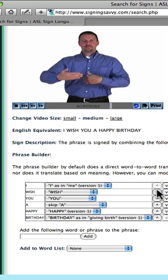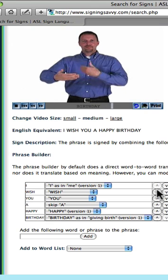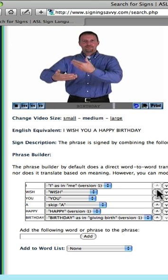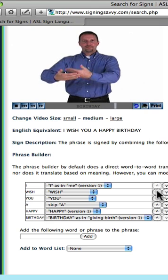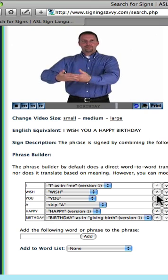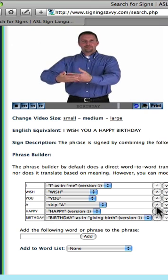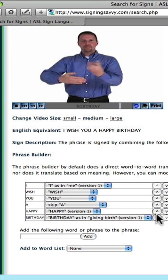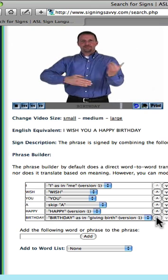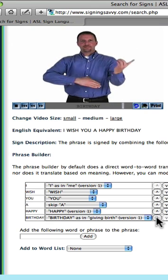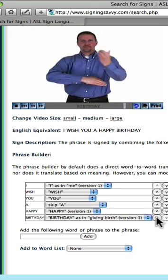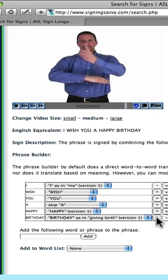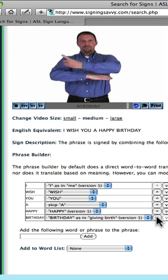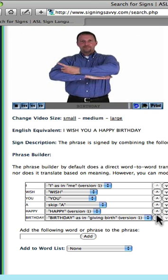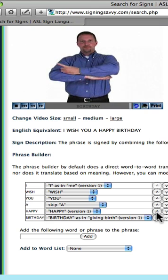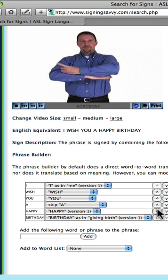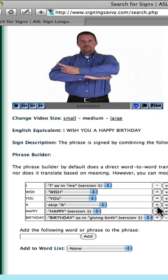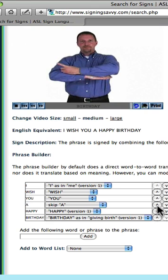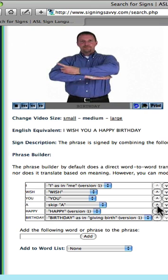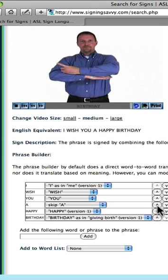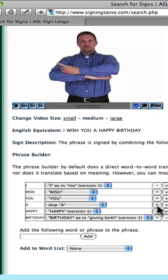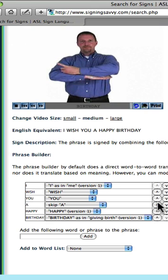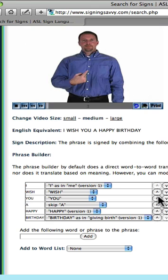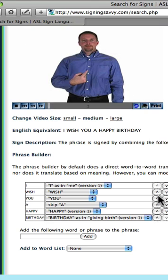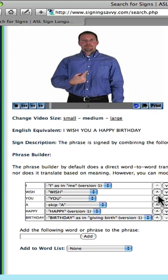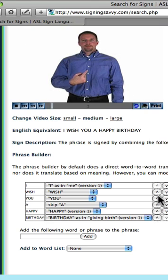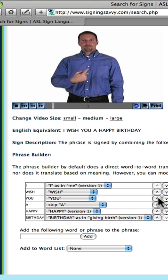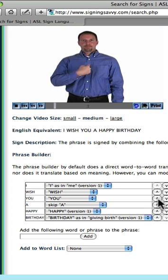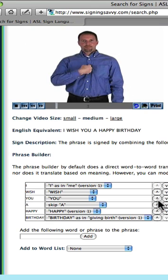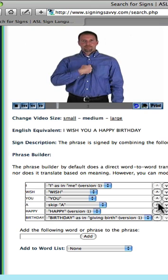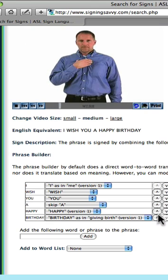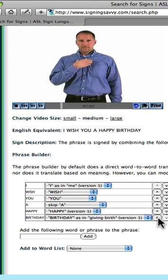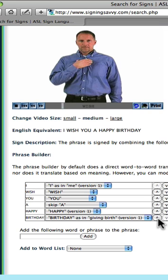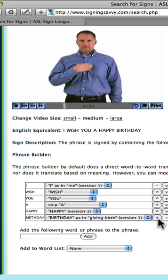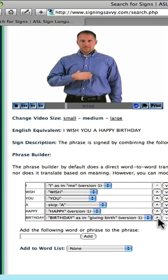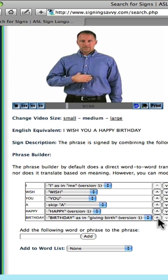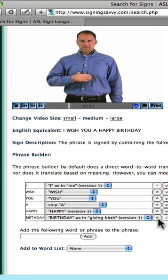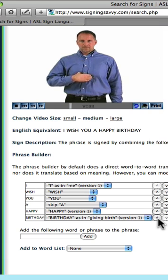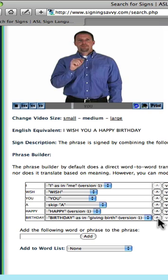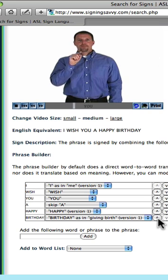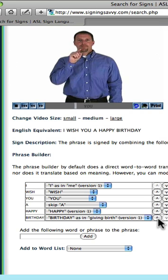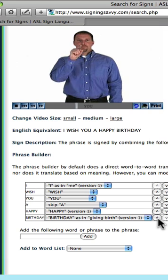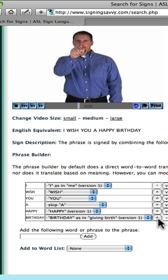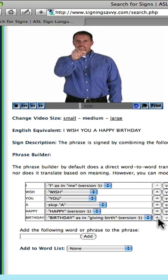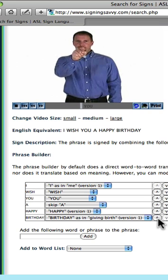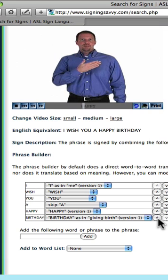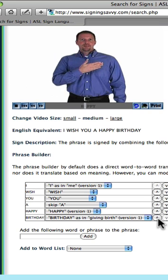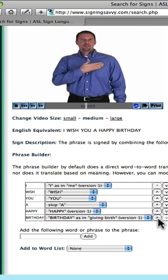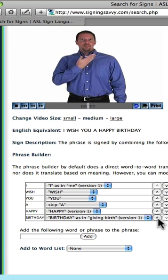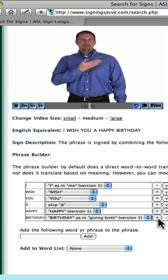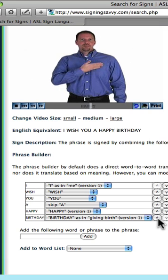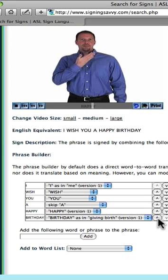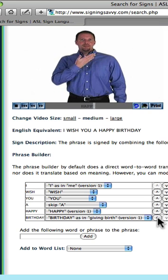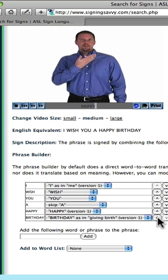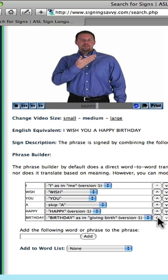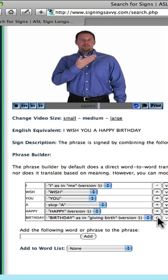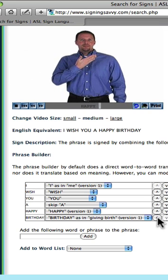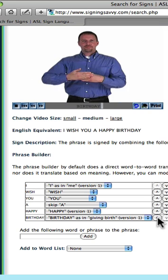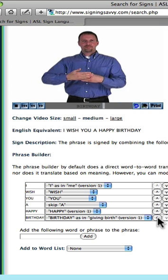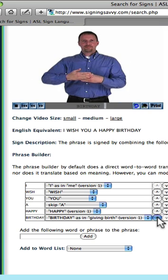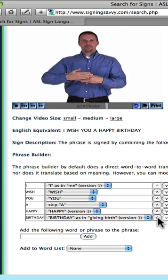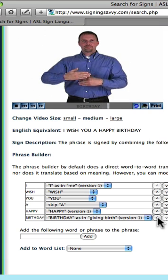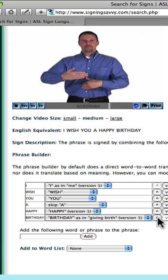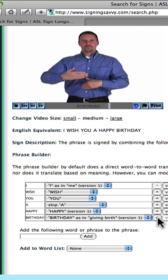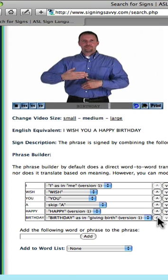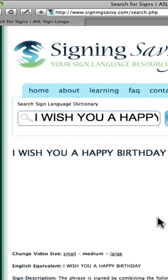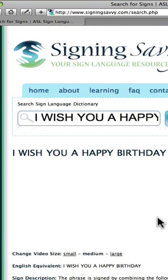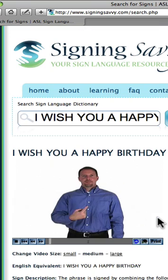Now there are additional options to change the order of what is signed above, so for example, if I wanted to have Birthday before Happy, I could click